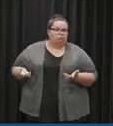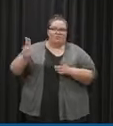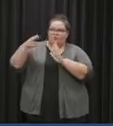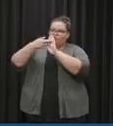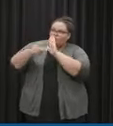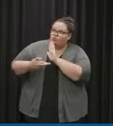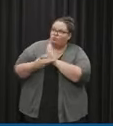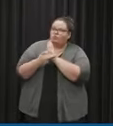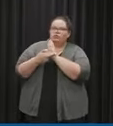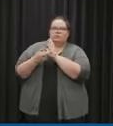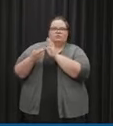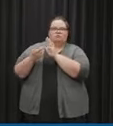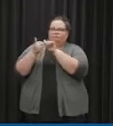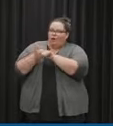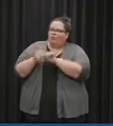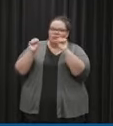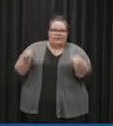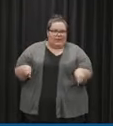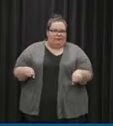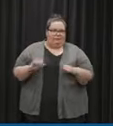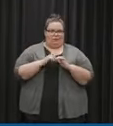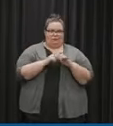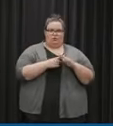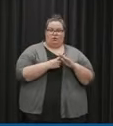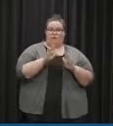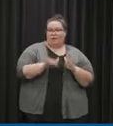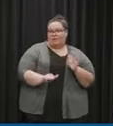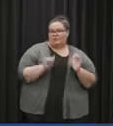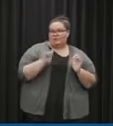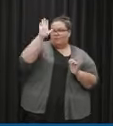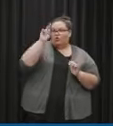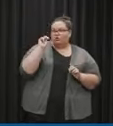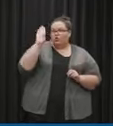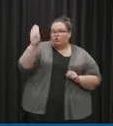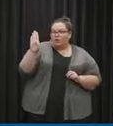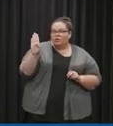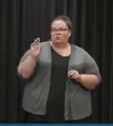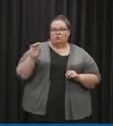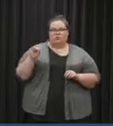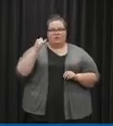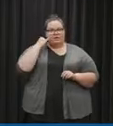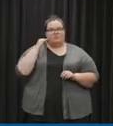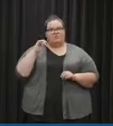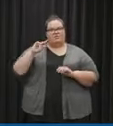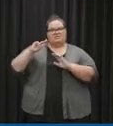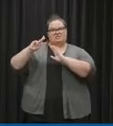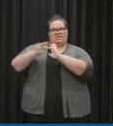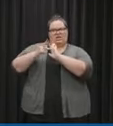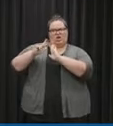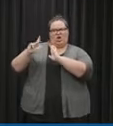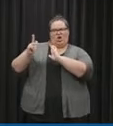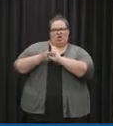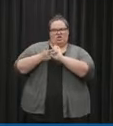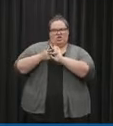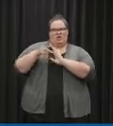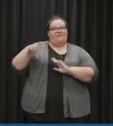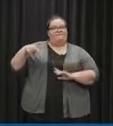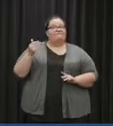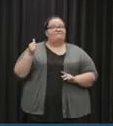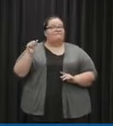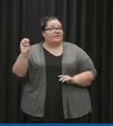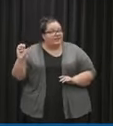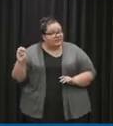the school sport will begin in. So basketball, New Brunswick, if they are in their second or third phase by the time that